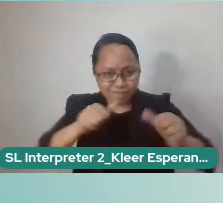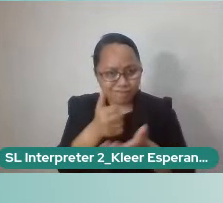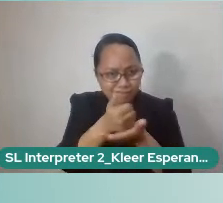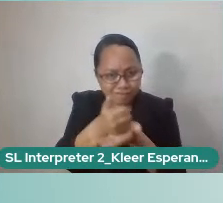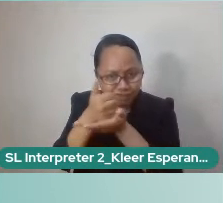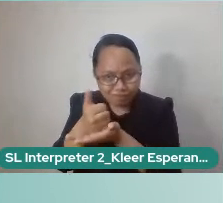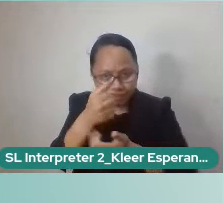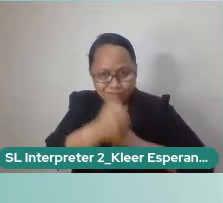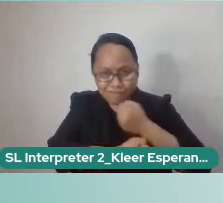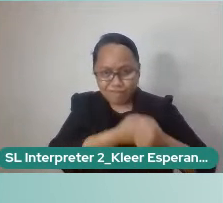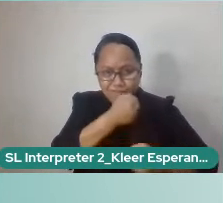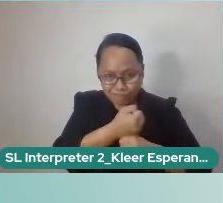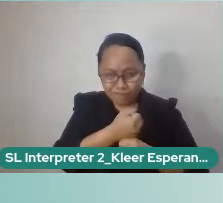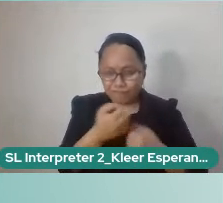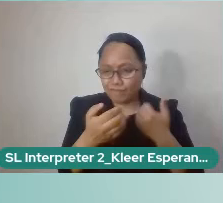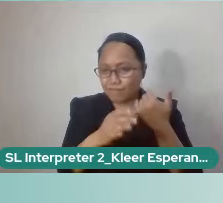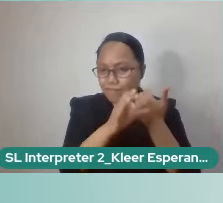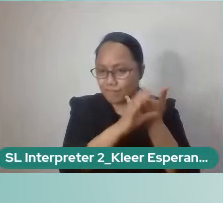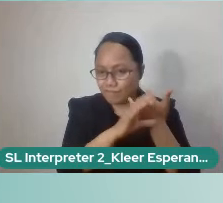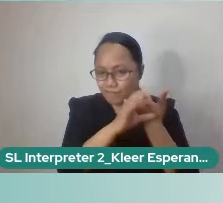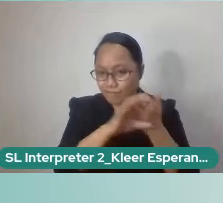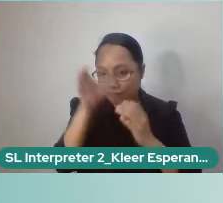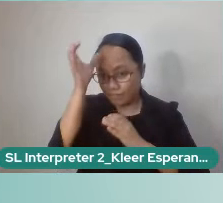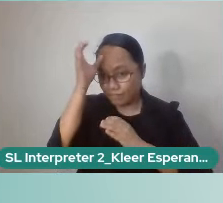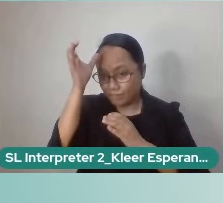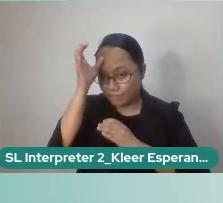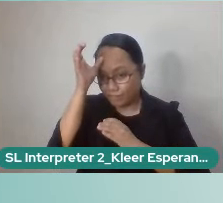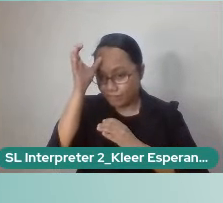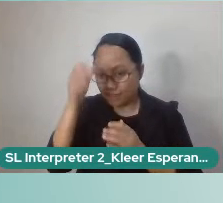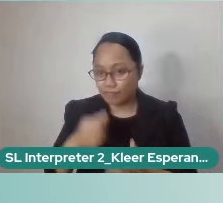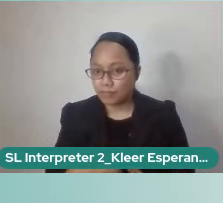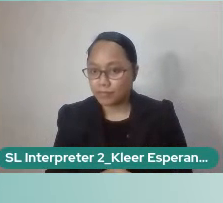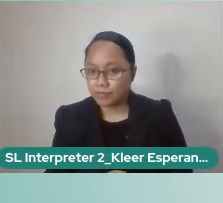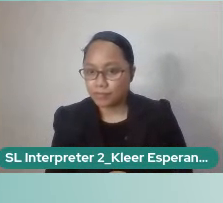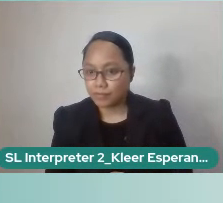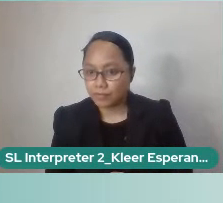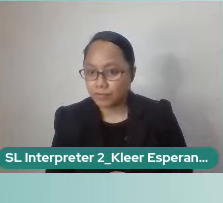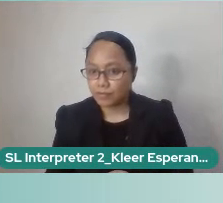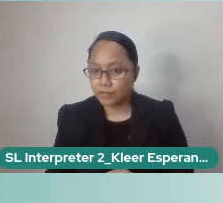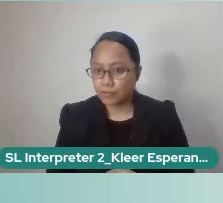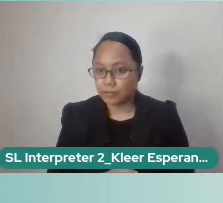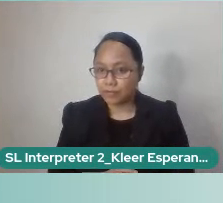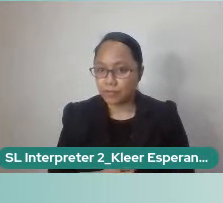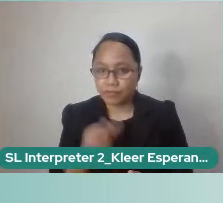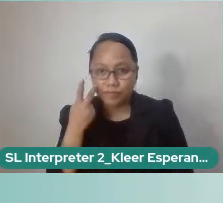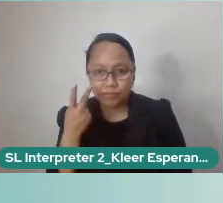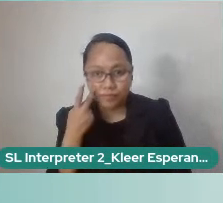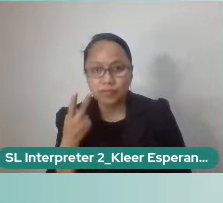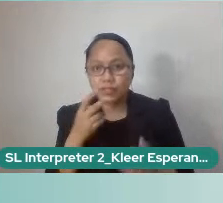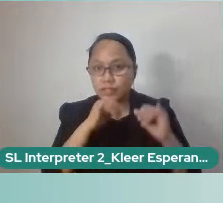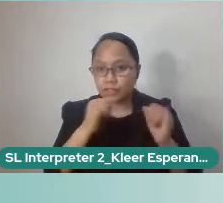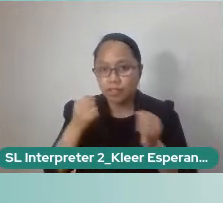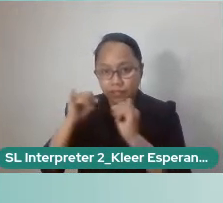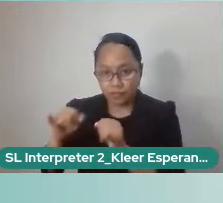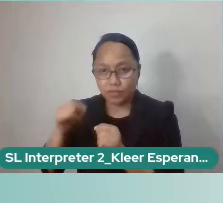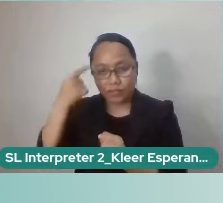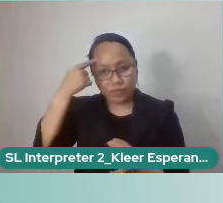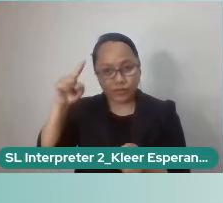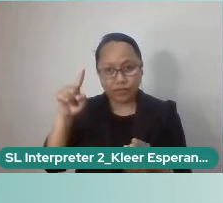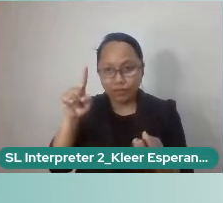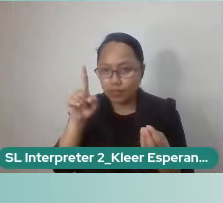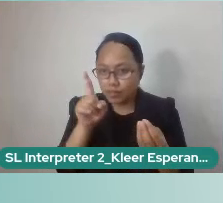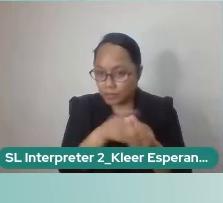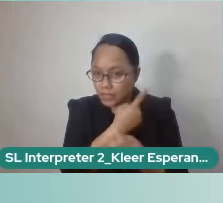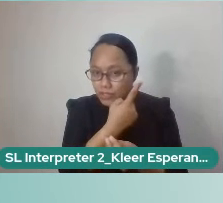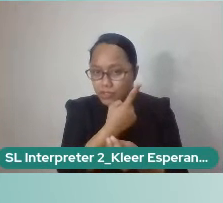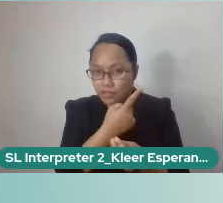And this resulted over the next few years in the development of the global strategy to accelerate the elimination of cervical cancer as a public health